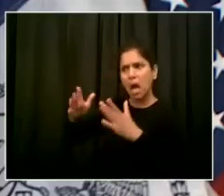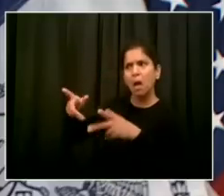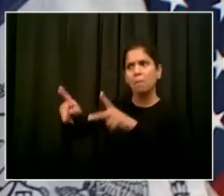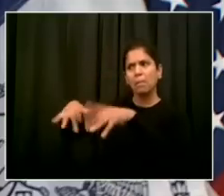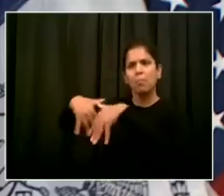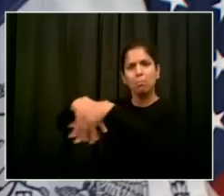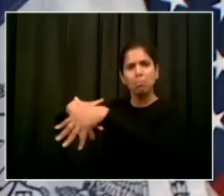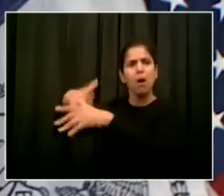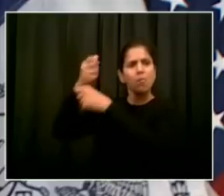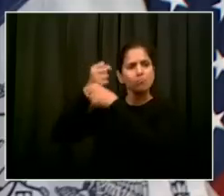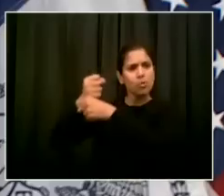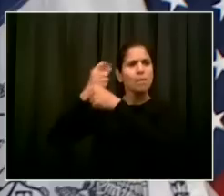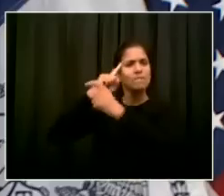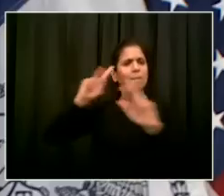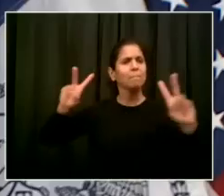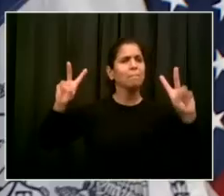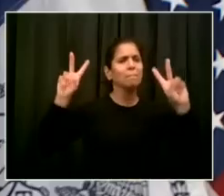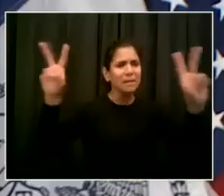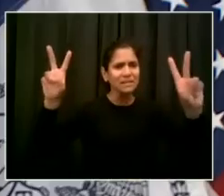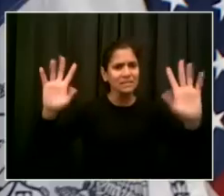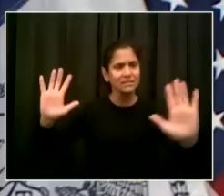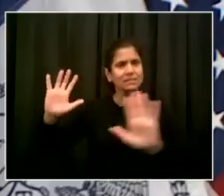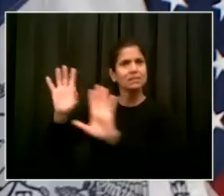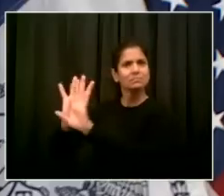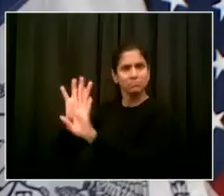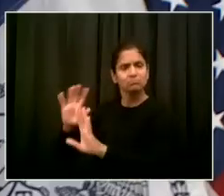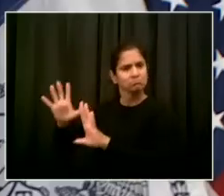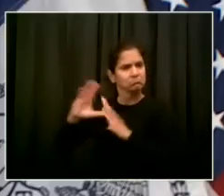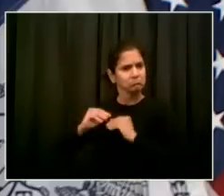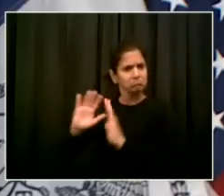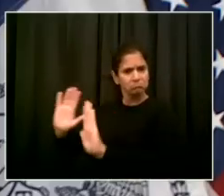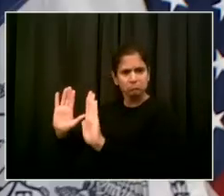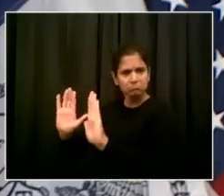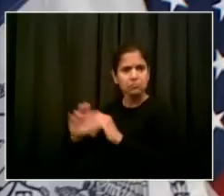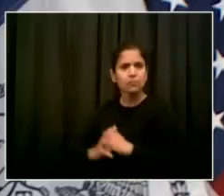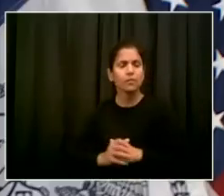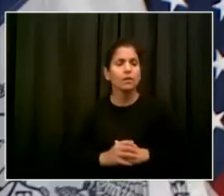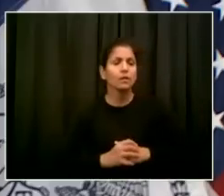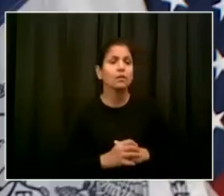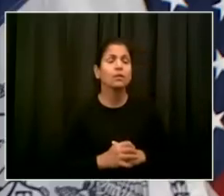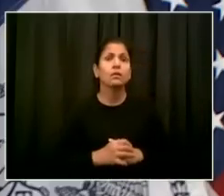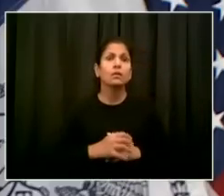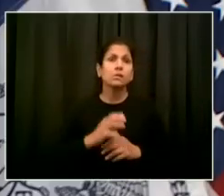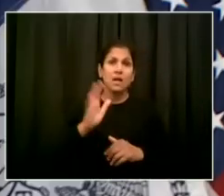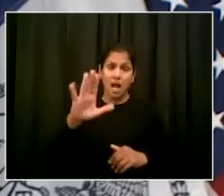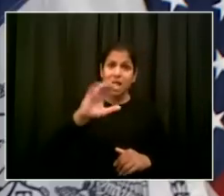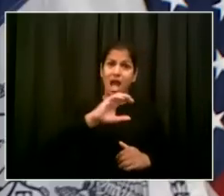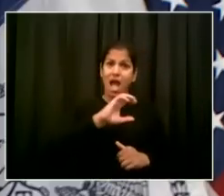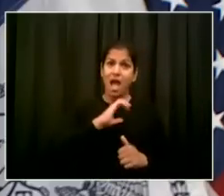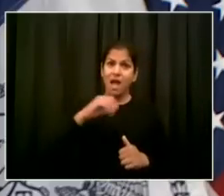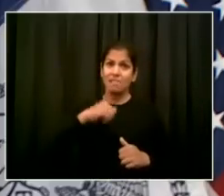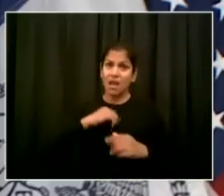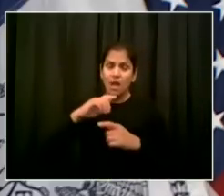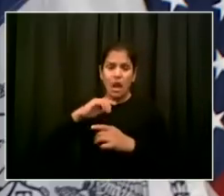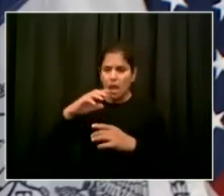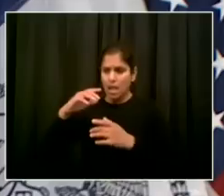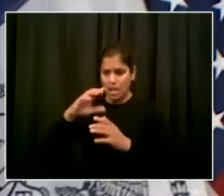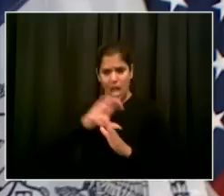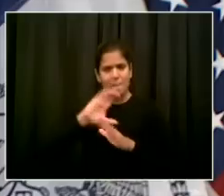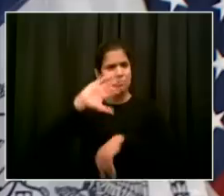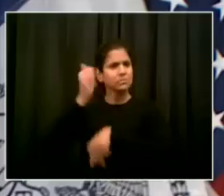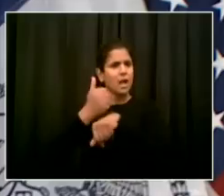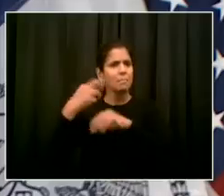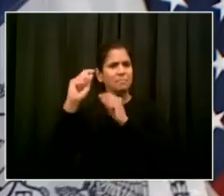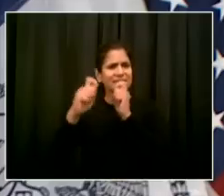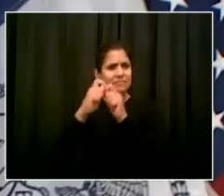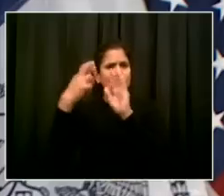spectrum. And what those rules of engagement were in a period of time when we were in a much better situation with the coronavirus, but